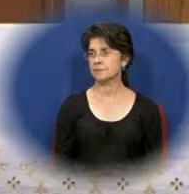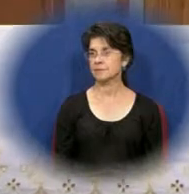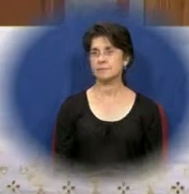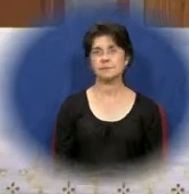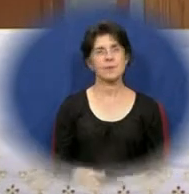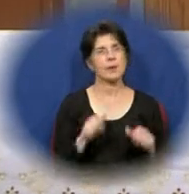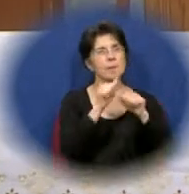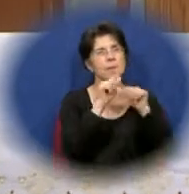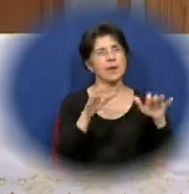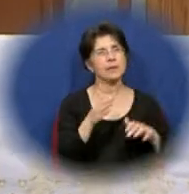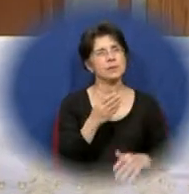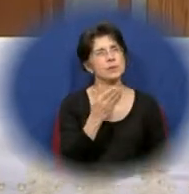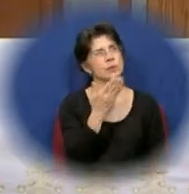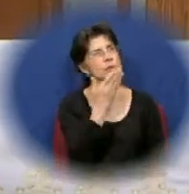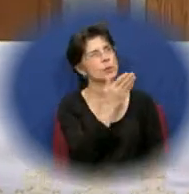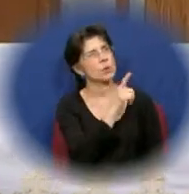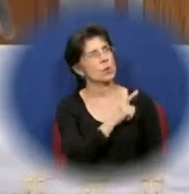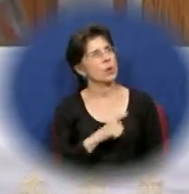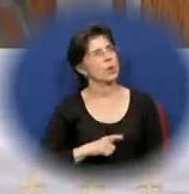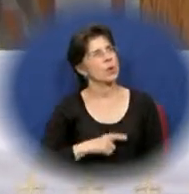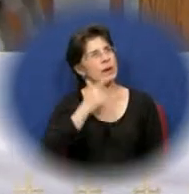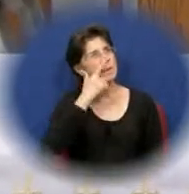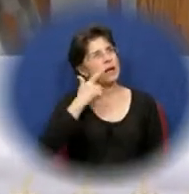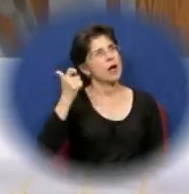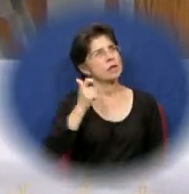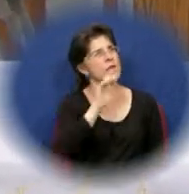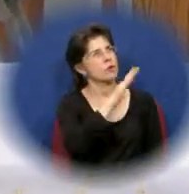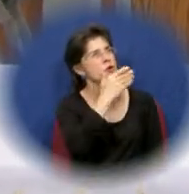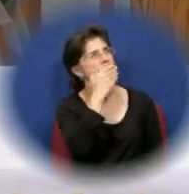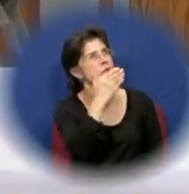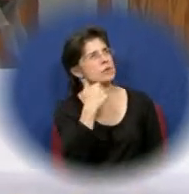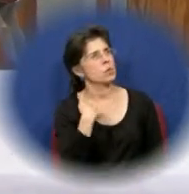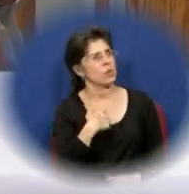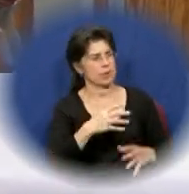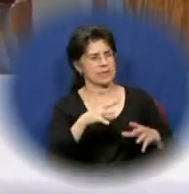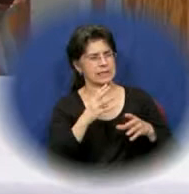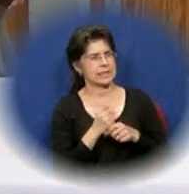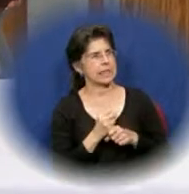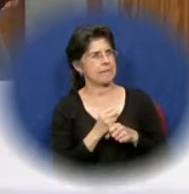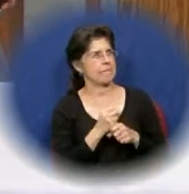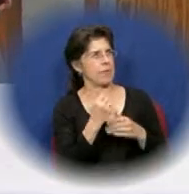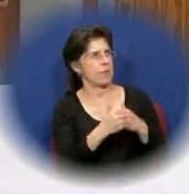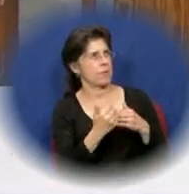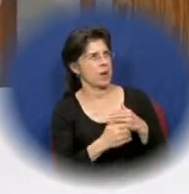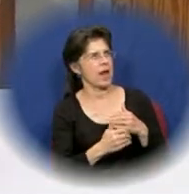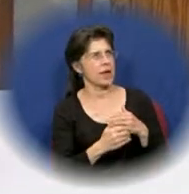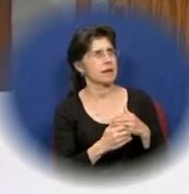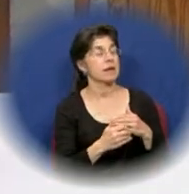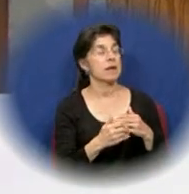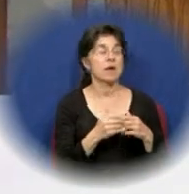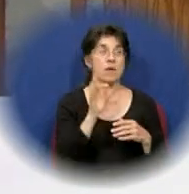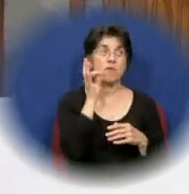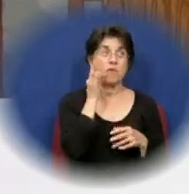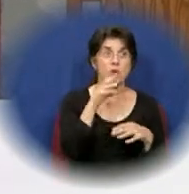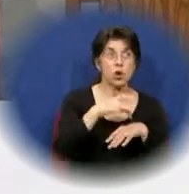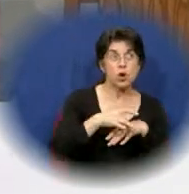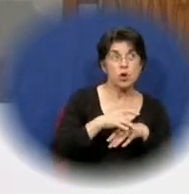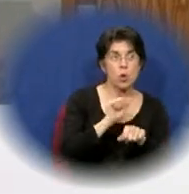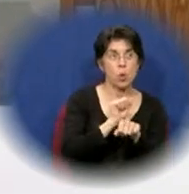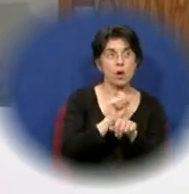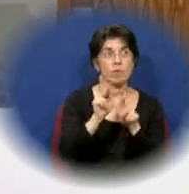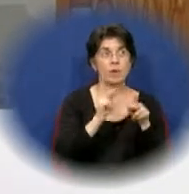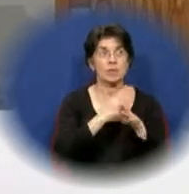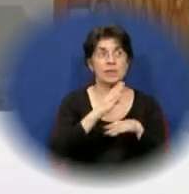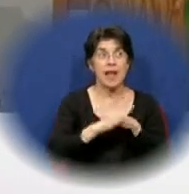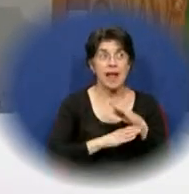Blessed are you, Lord, God of all creation, for through your goodness we have received the bread we offer you. Fruit of the earth and work of human hands, it will become for us the